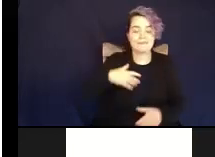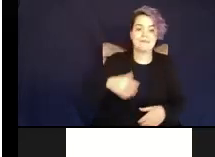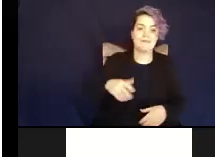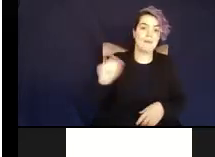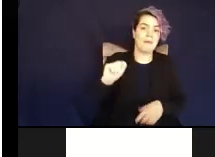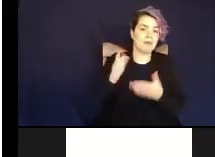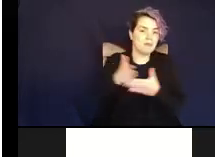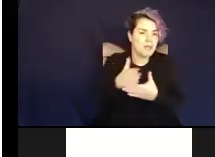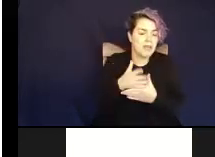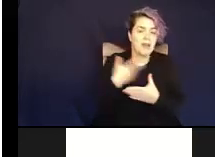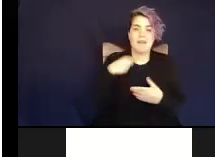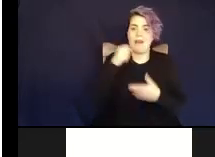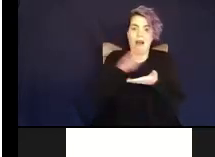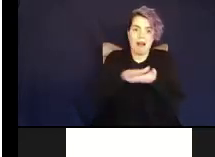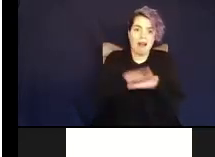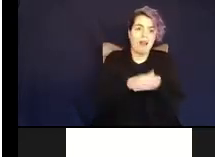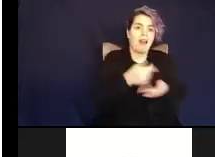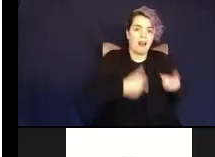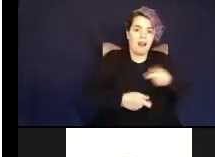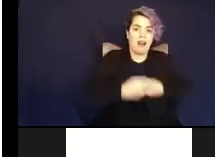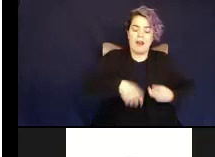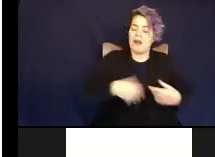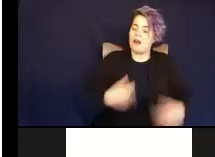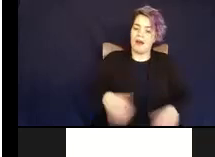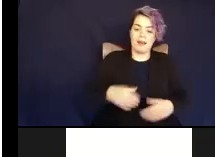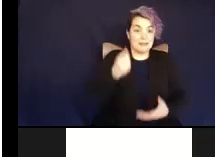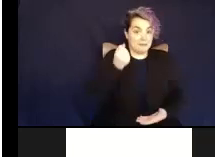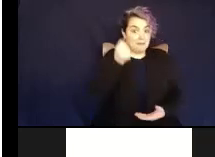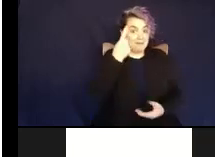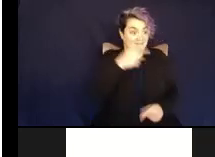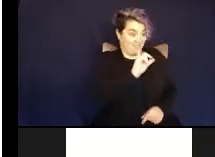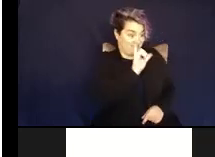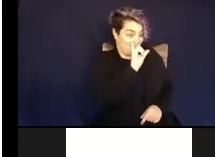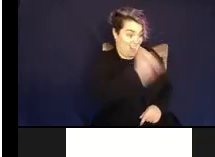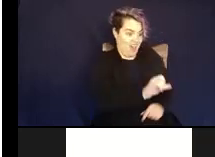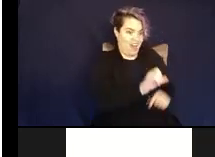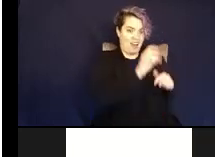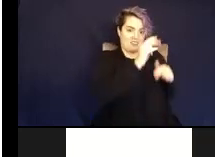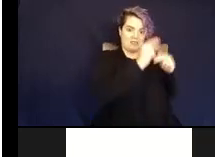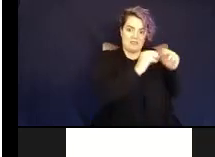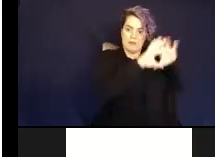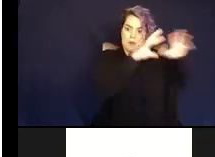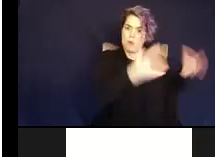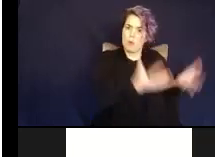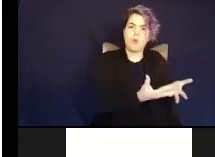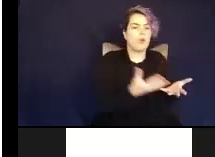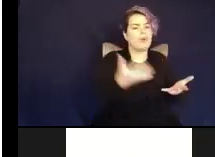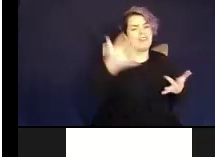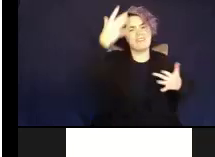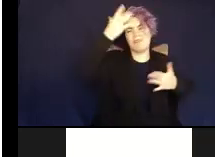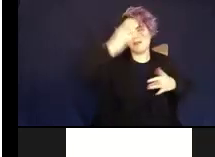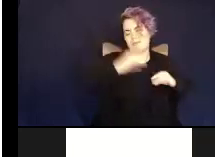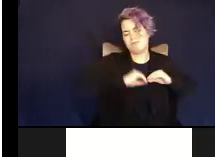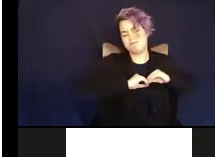so it makes sense that, in these environments that this virus was